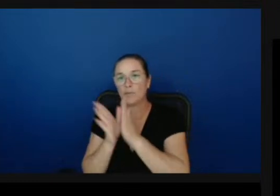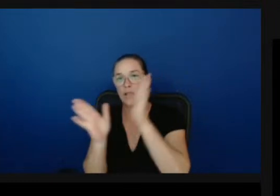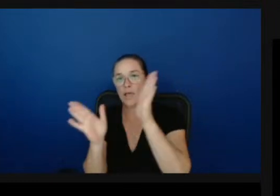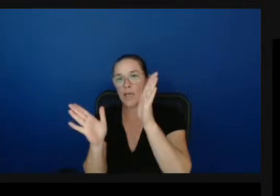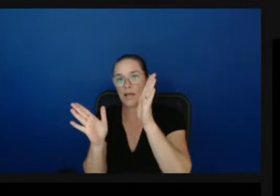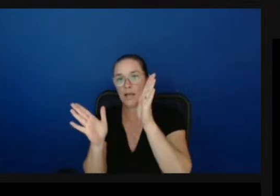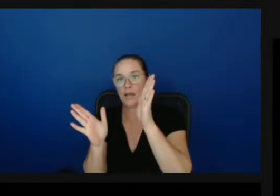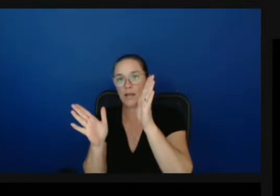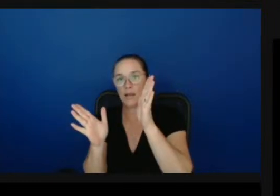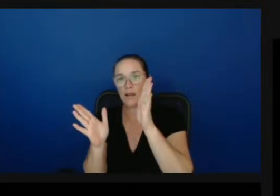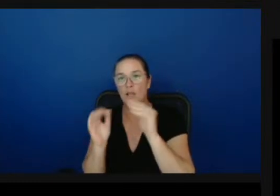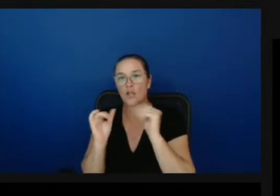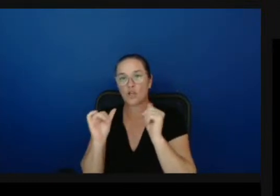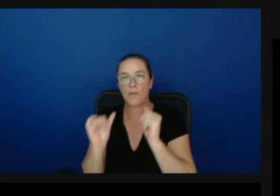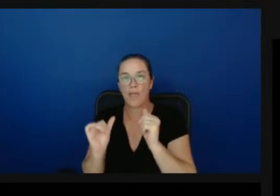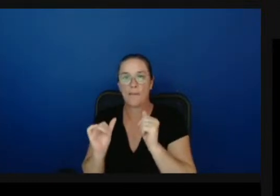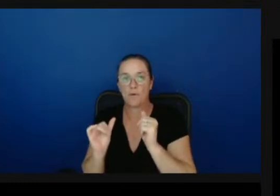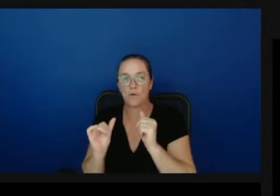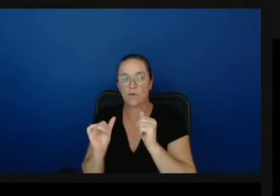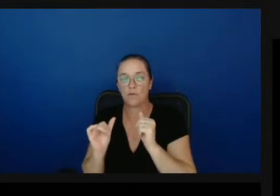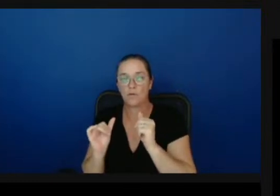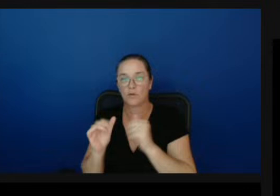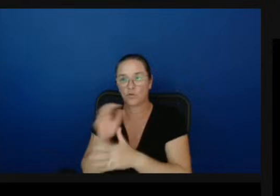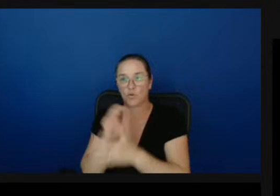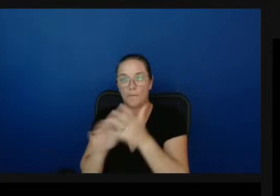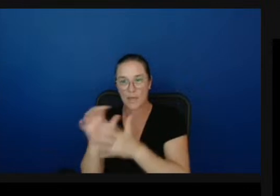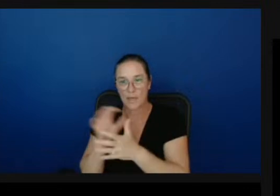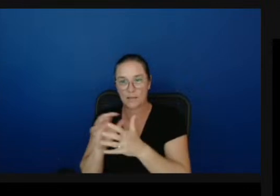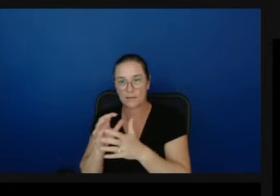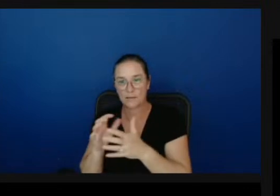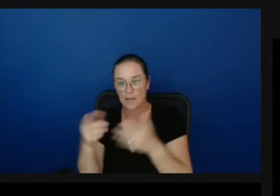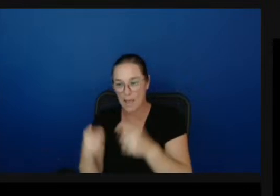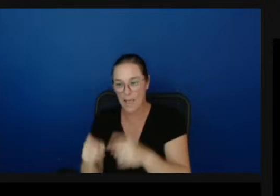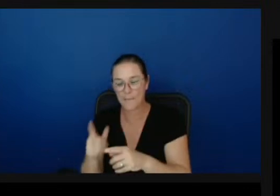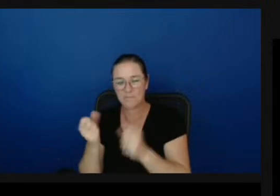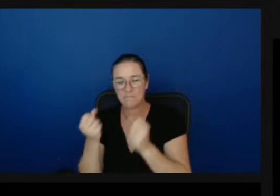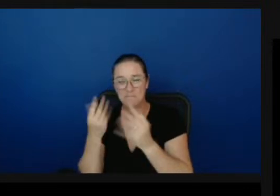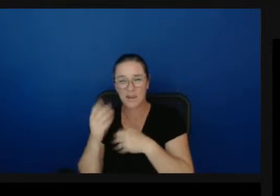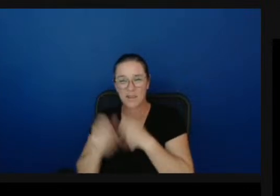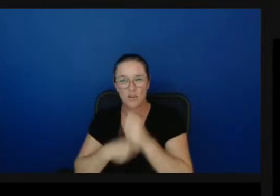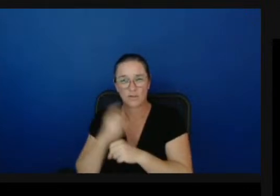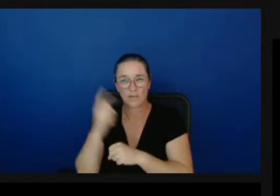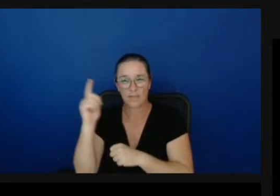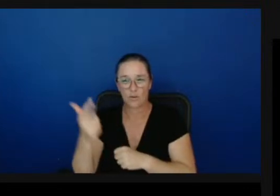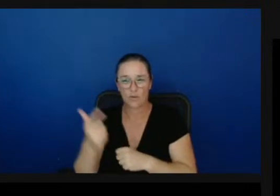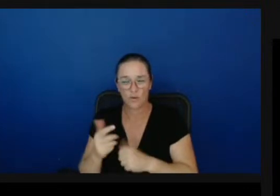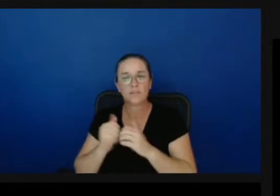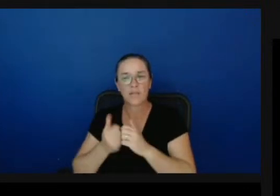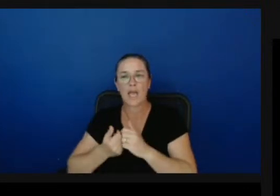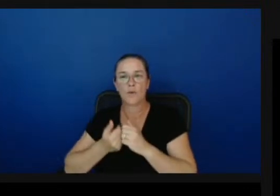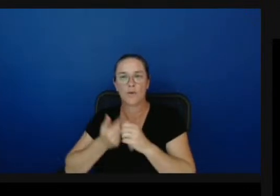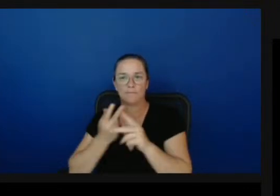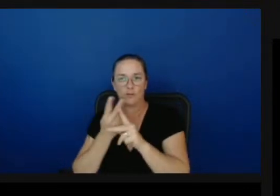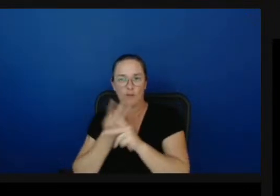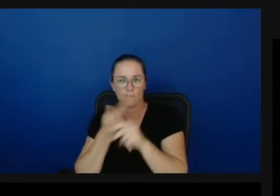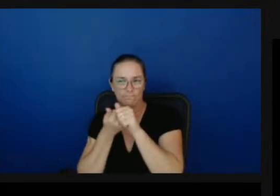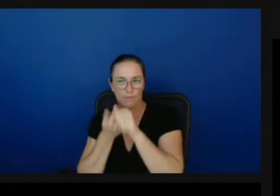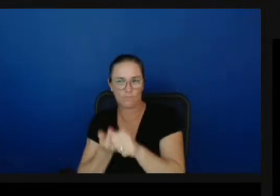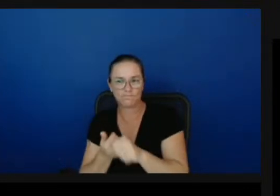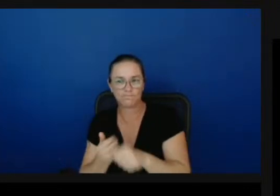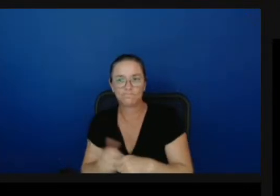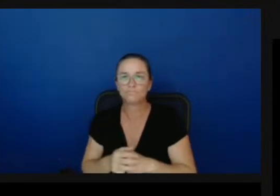ahead of time to cause this mixing for an eruption to occur years later. And that's how they're tracking this back in time. I'll advance